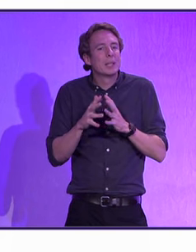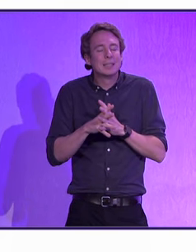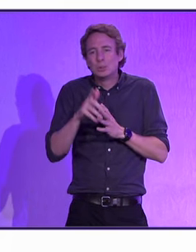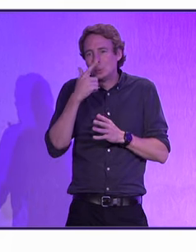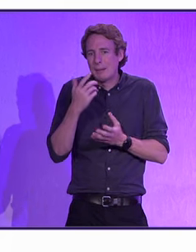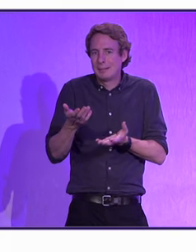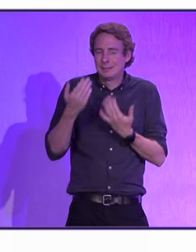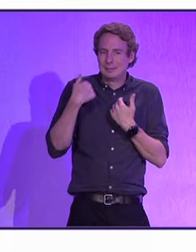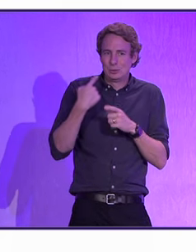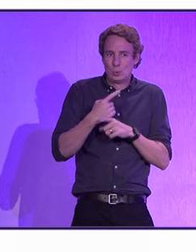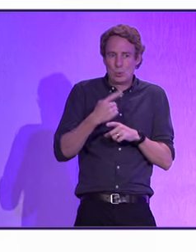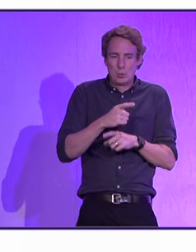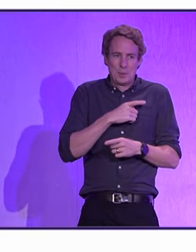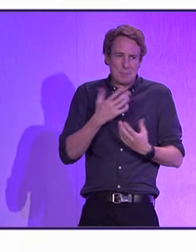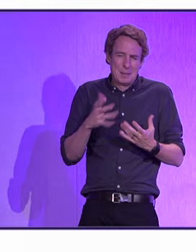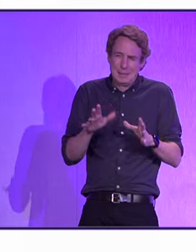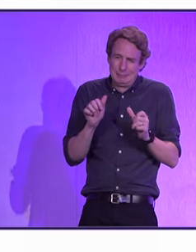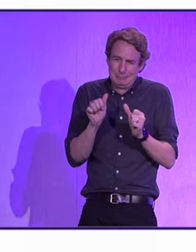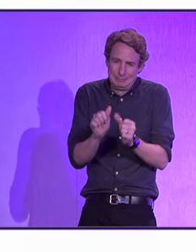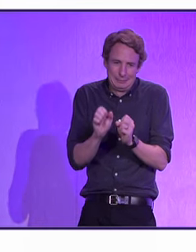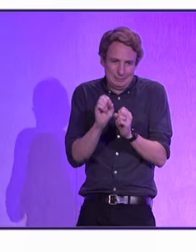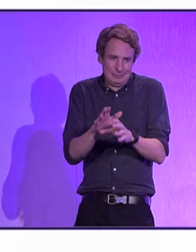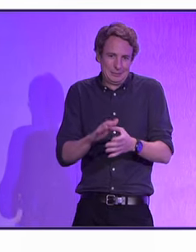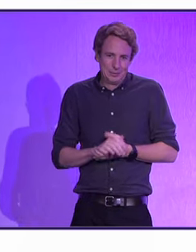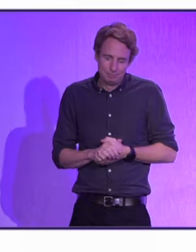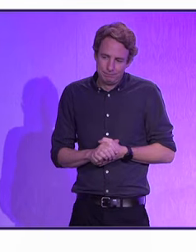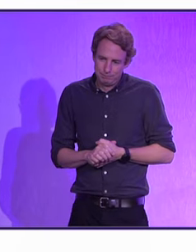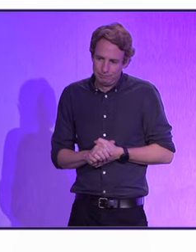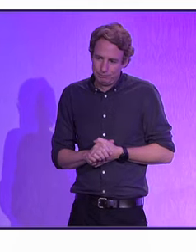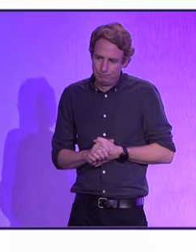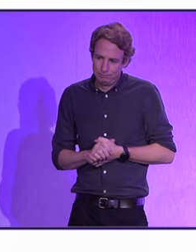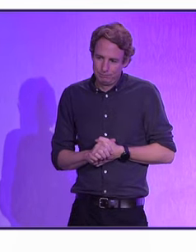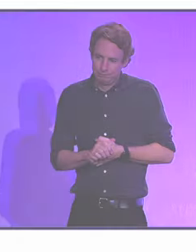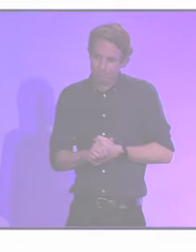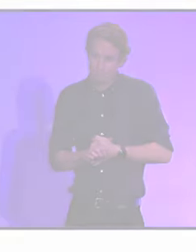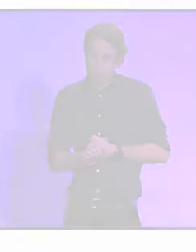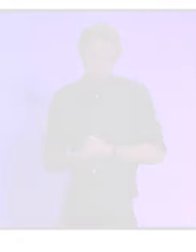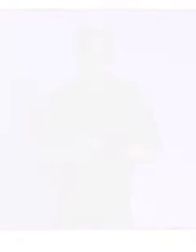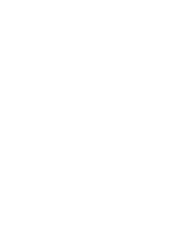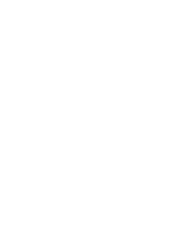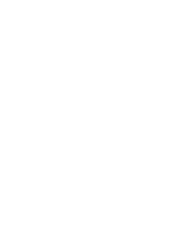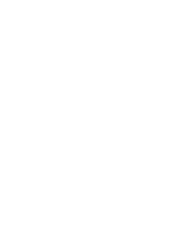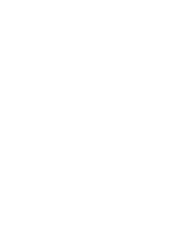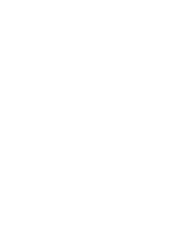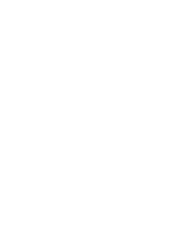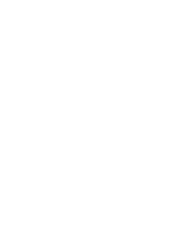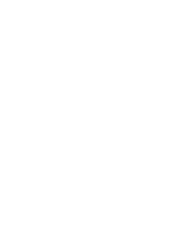to me, because I haven't covered half of what I wanted to talk to. Cheers. Woo! Thank you, James.